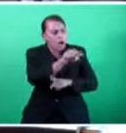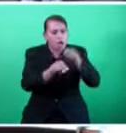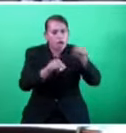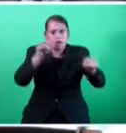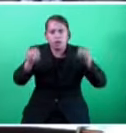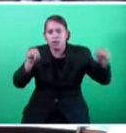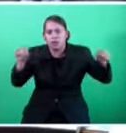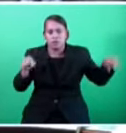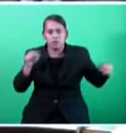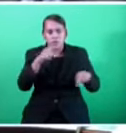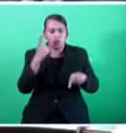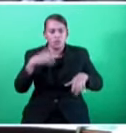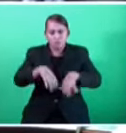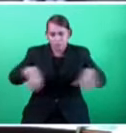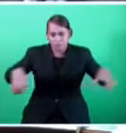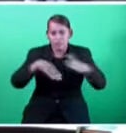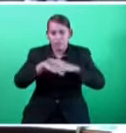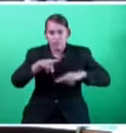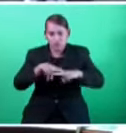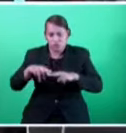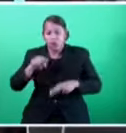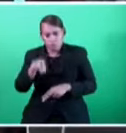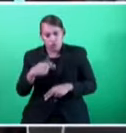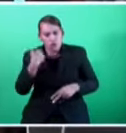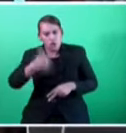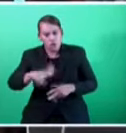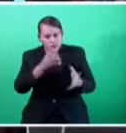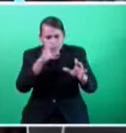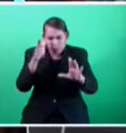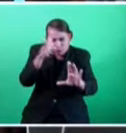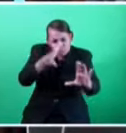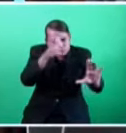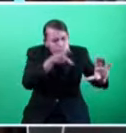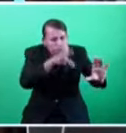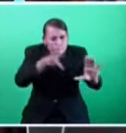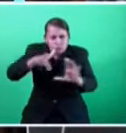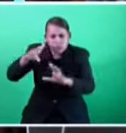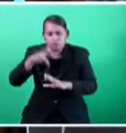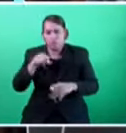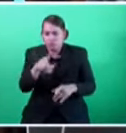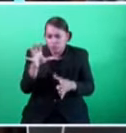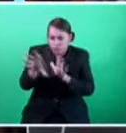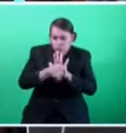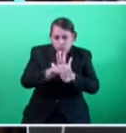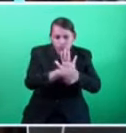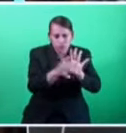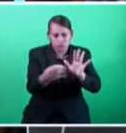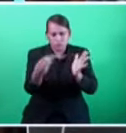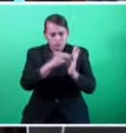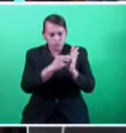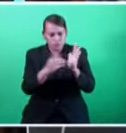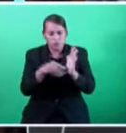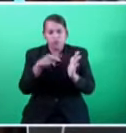are, what is the, we have done scoping of all these 136 waterways, the volume of silt that needs to be